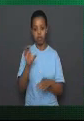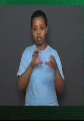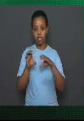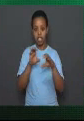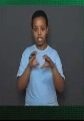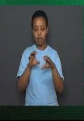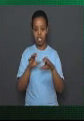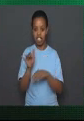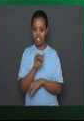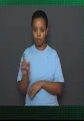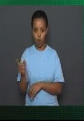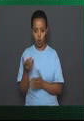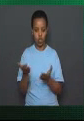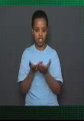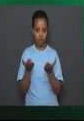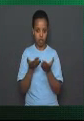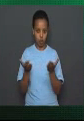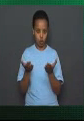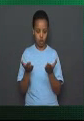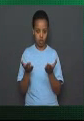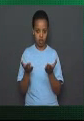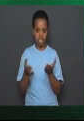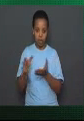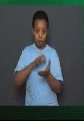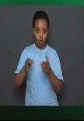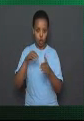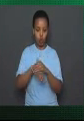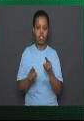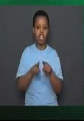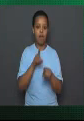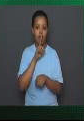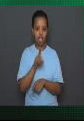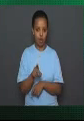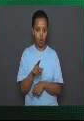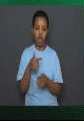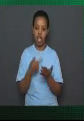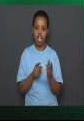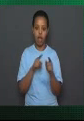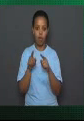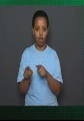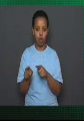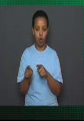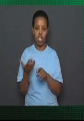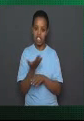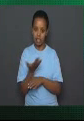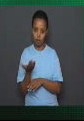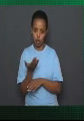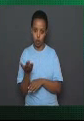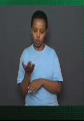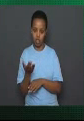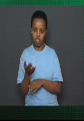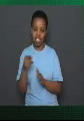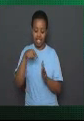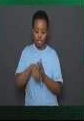chemically similar substances in a mixture as a way to study the substances in